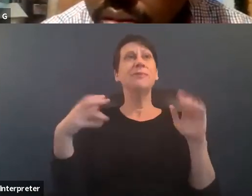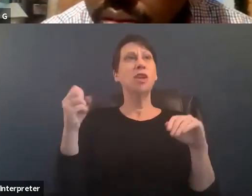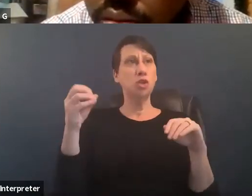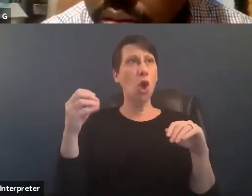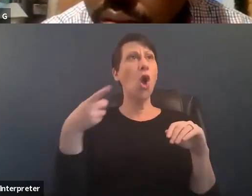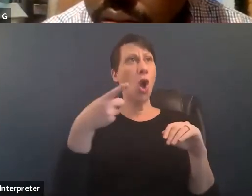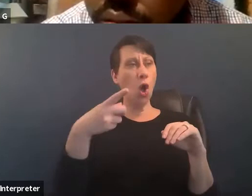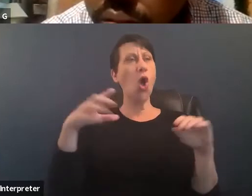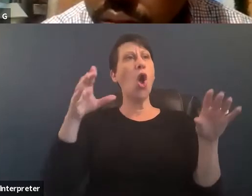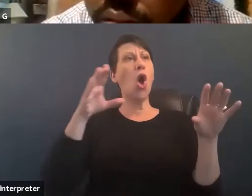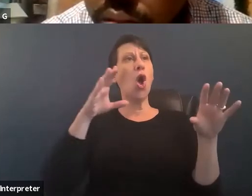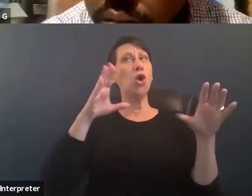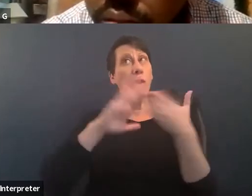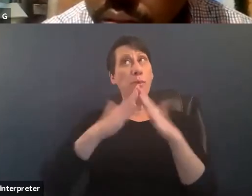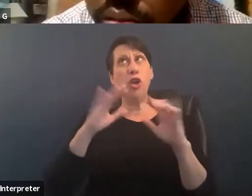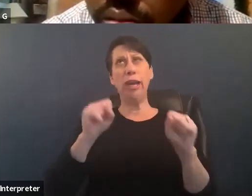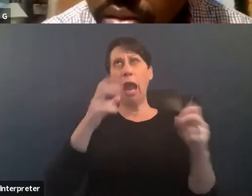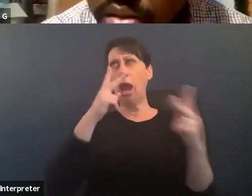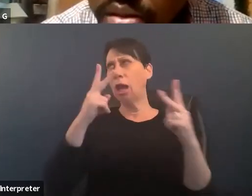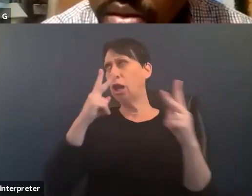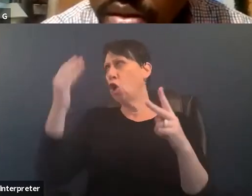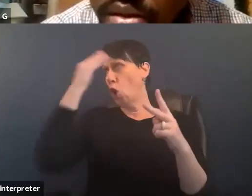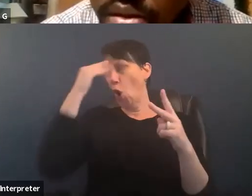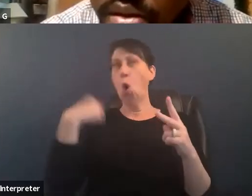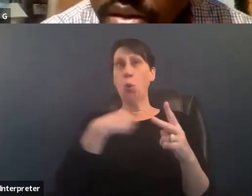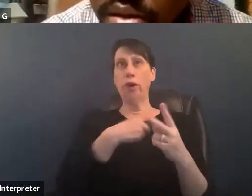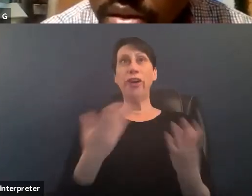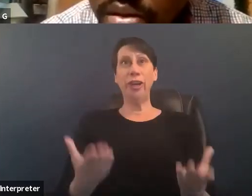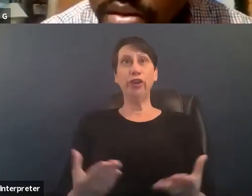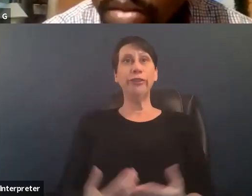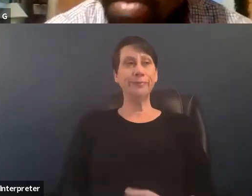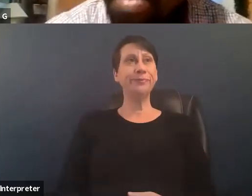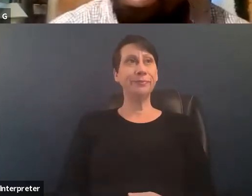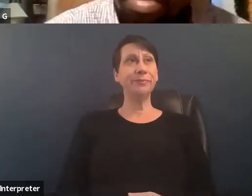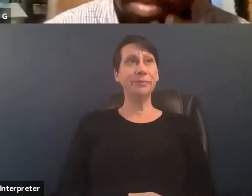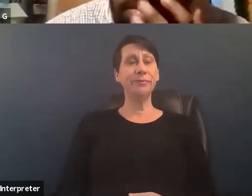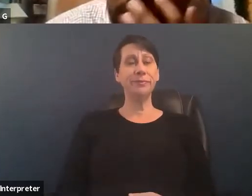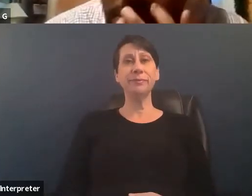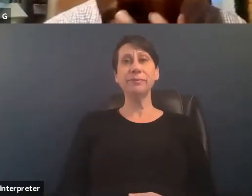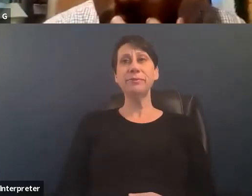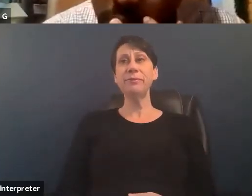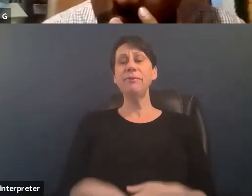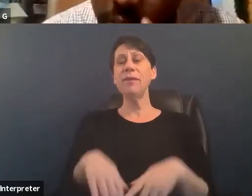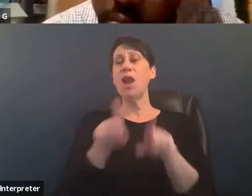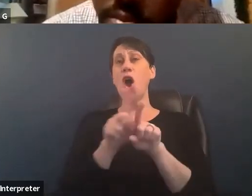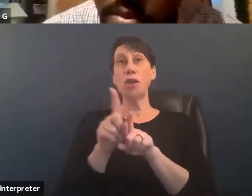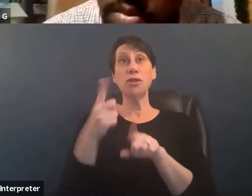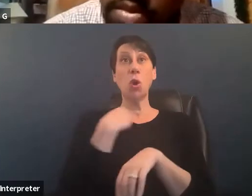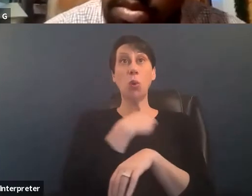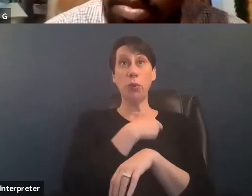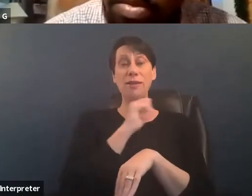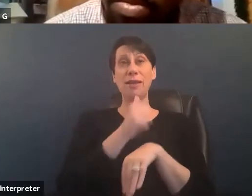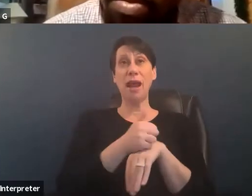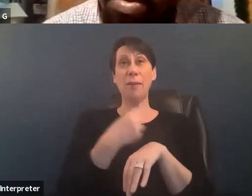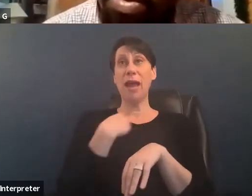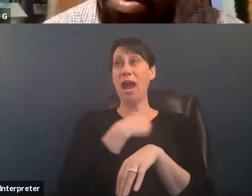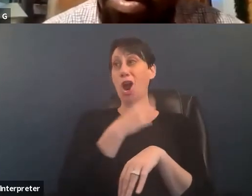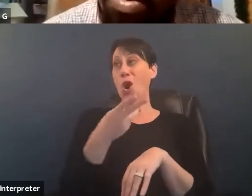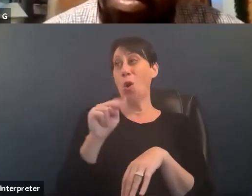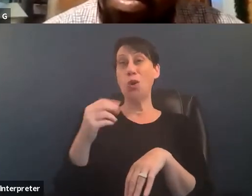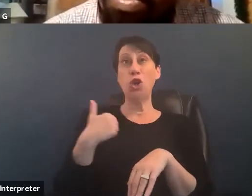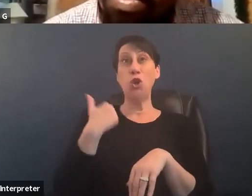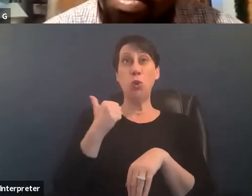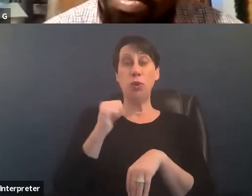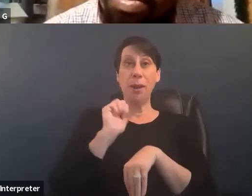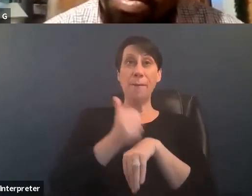community know that we are here for them. We're also in the process of implementing our very own youth-based